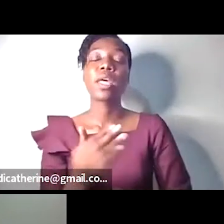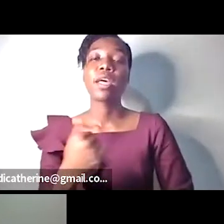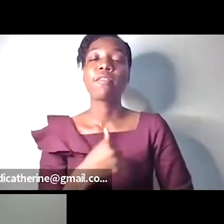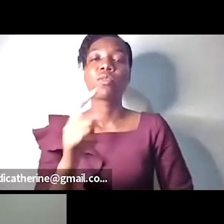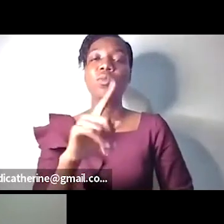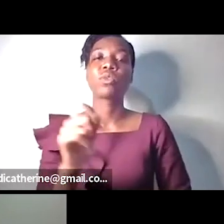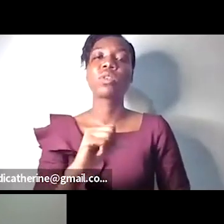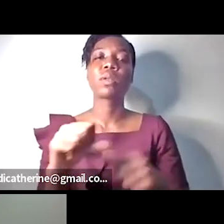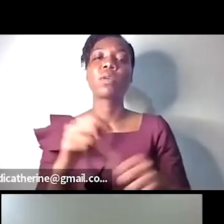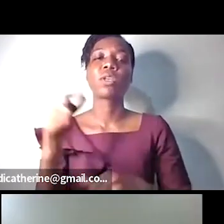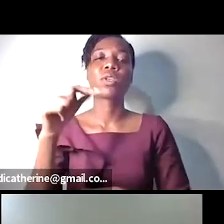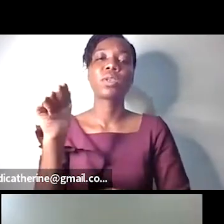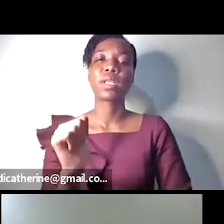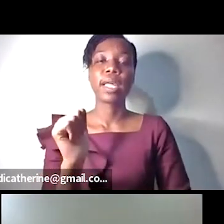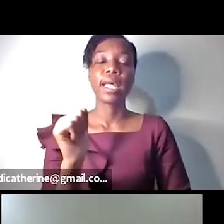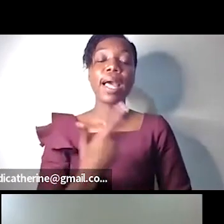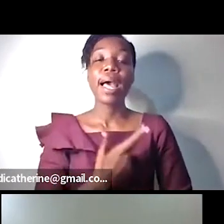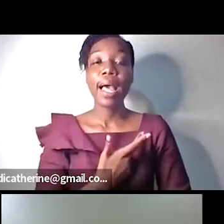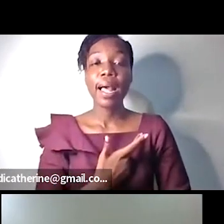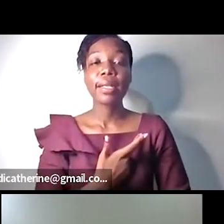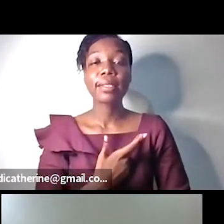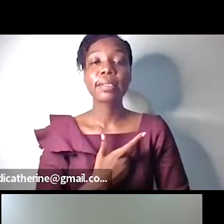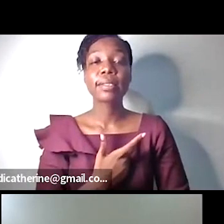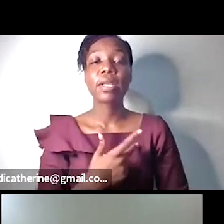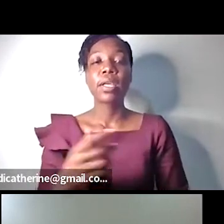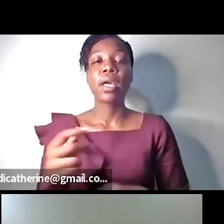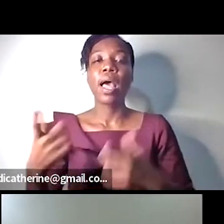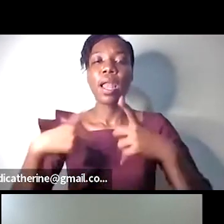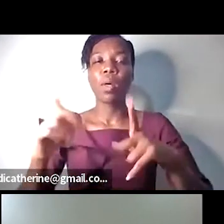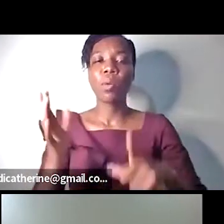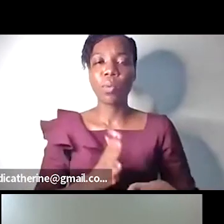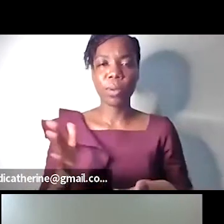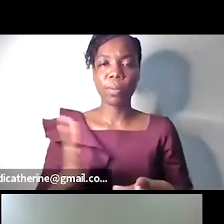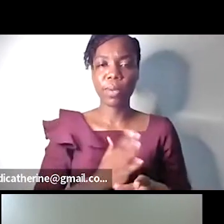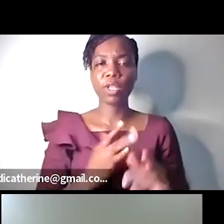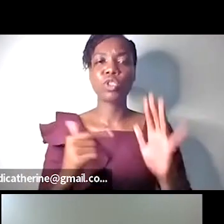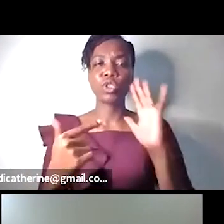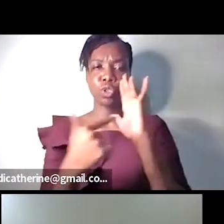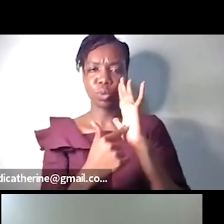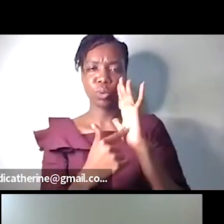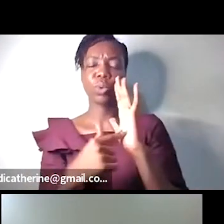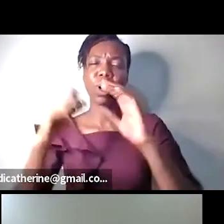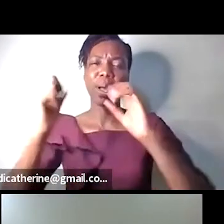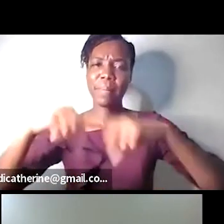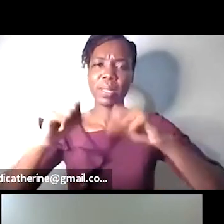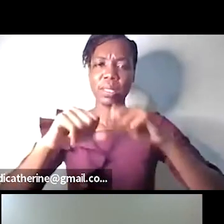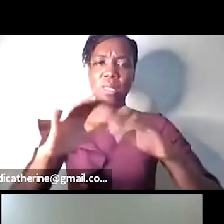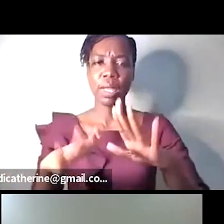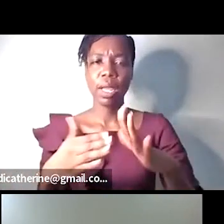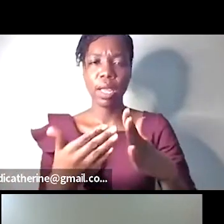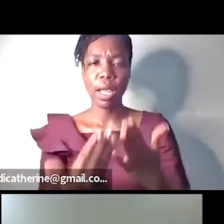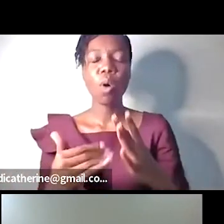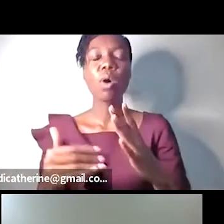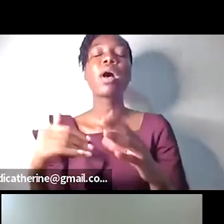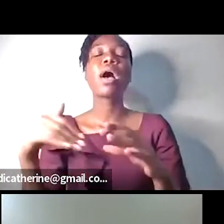the Q&A that says, how do we give women a chance to showcase their abilities while still embracing their contribution outside office